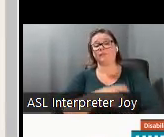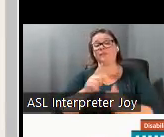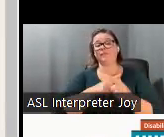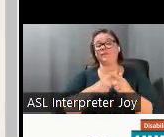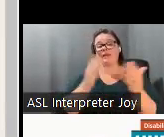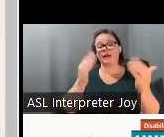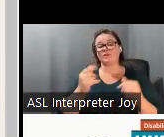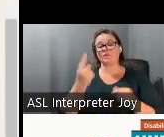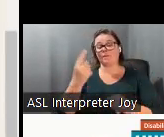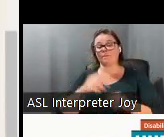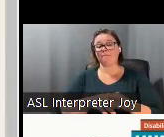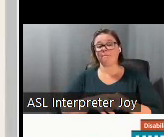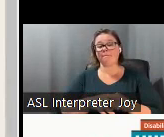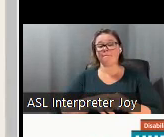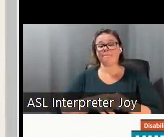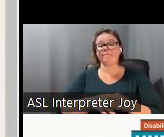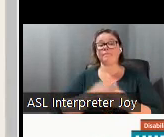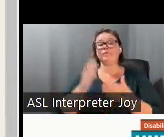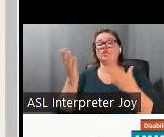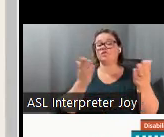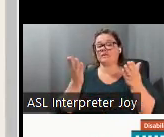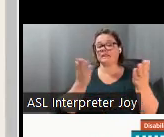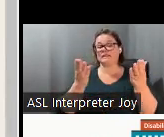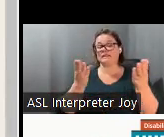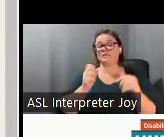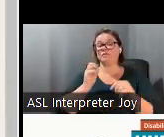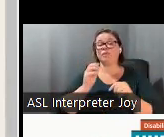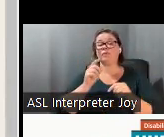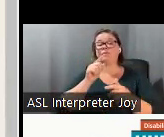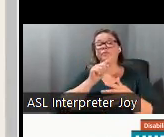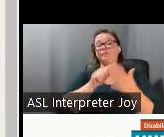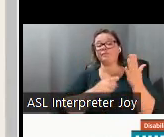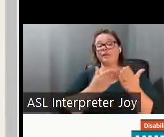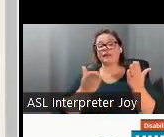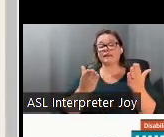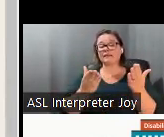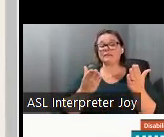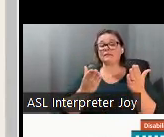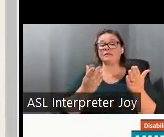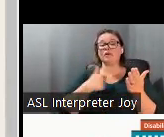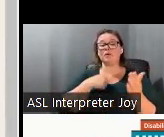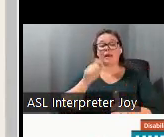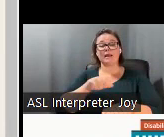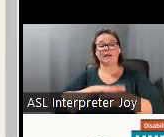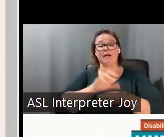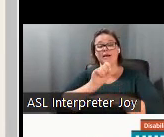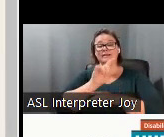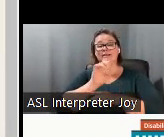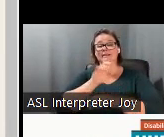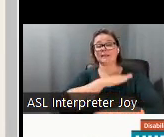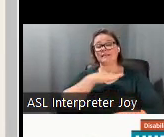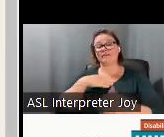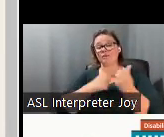then is services. So these are things like, do I need on-site staff to support